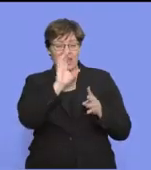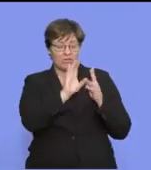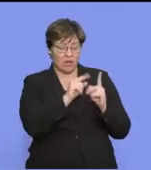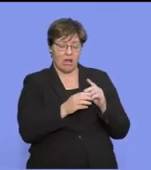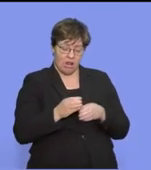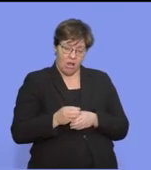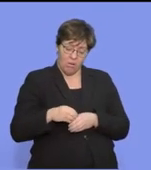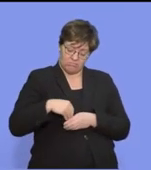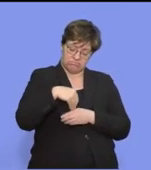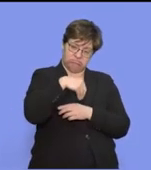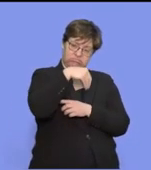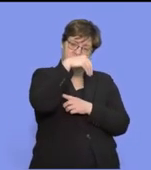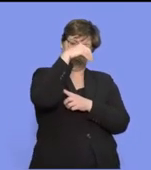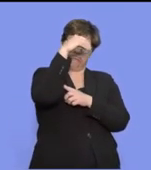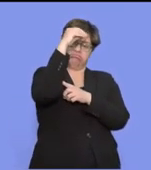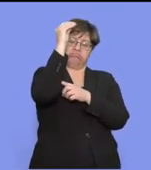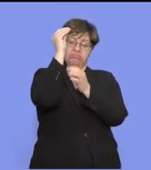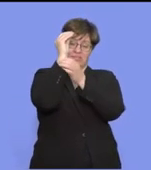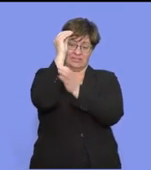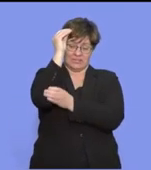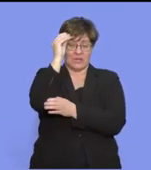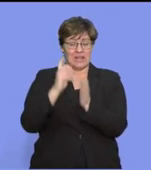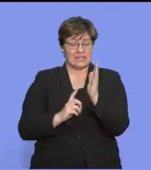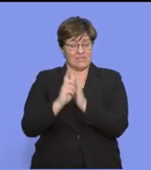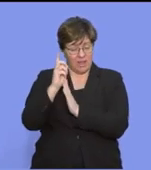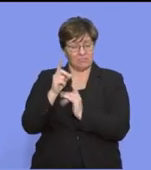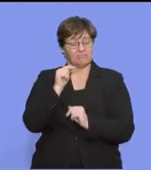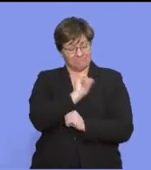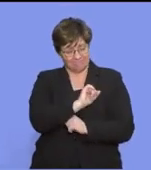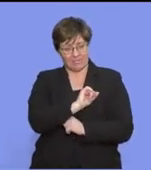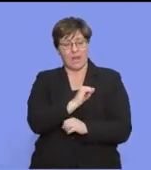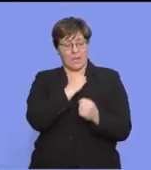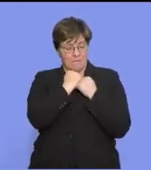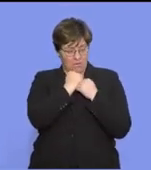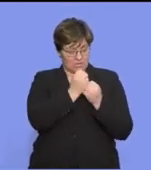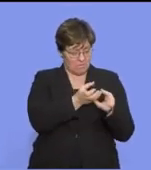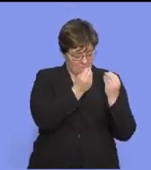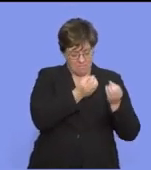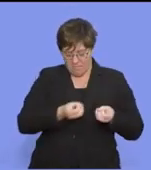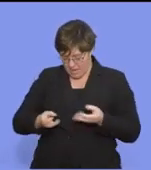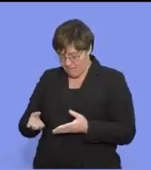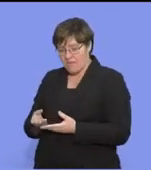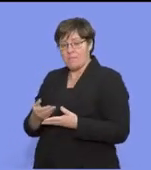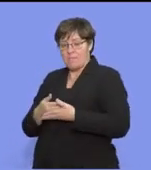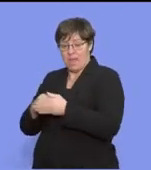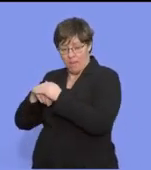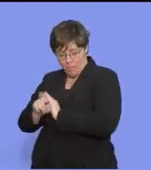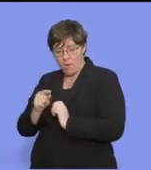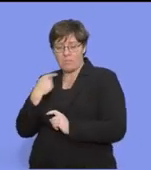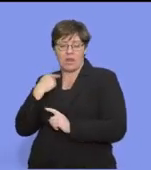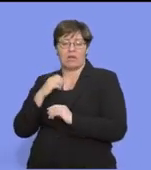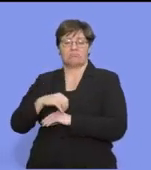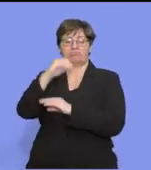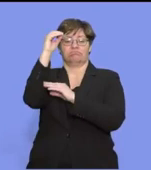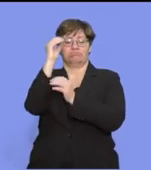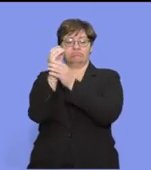so that long neck that was developed during the giraffe's lifetime, the parents could then pass this elongated